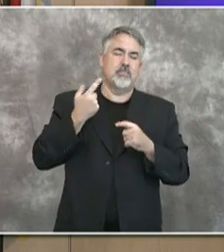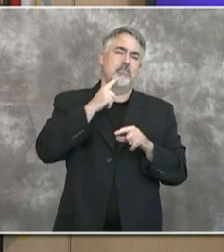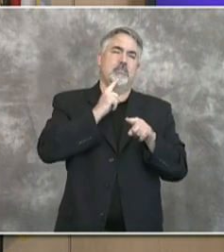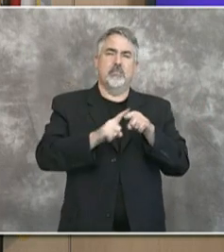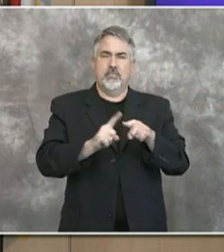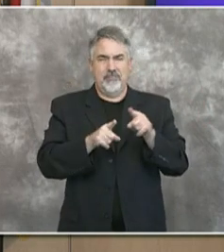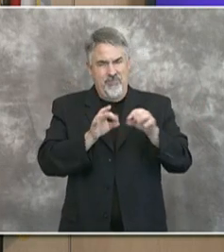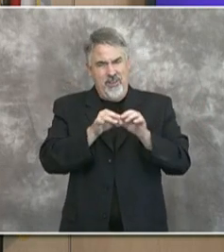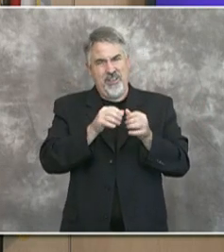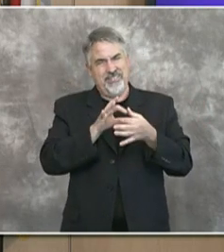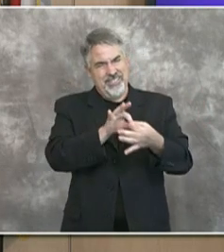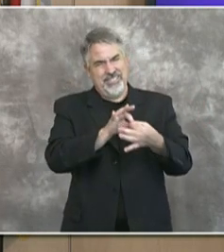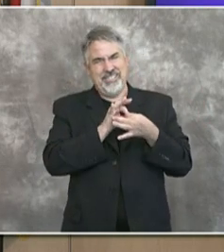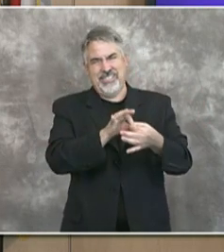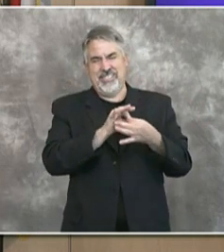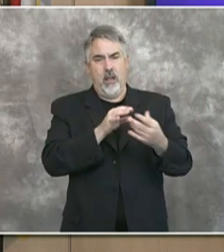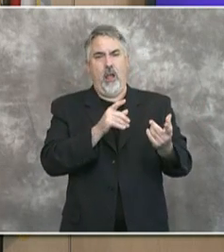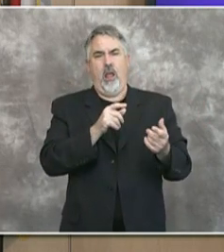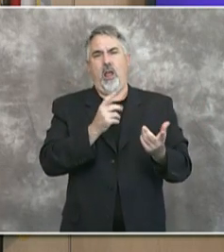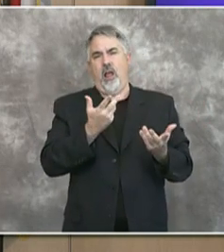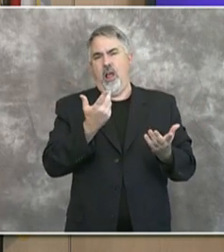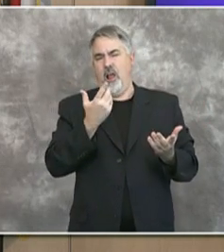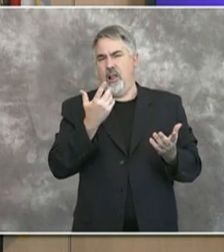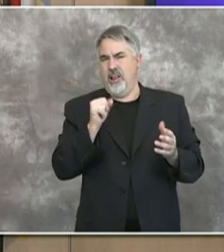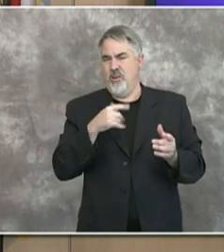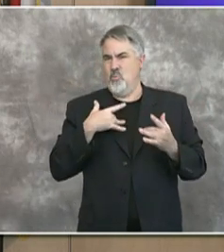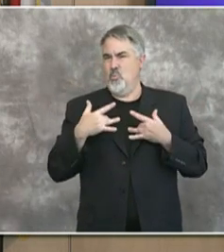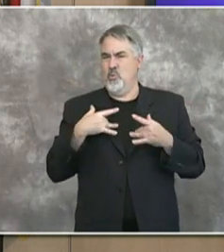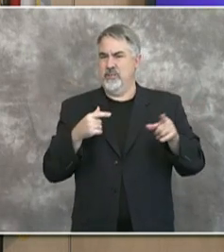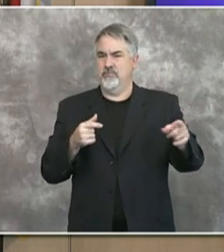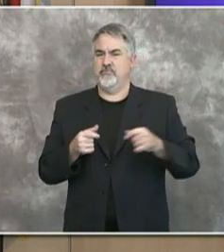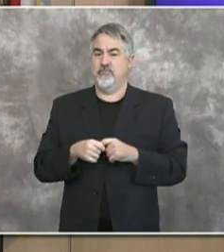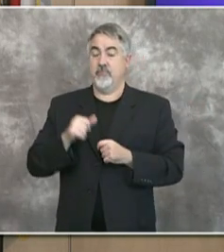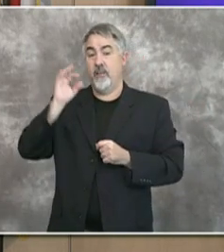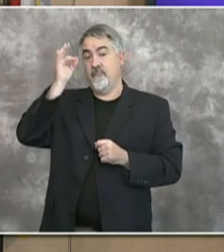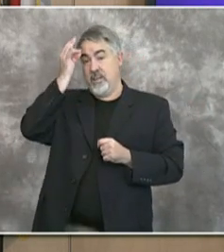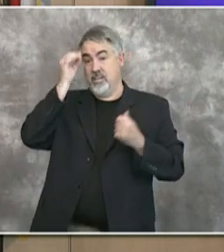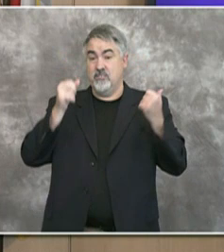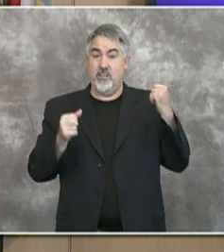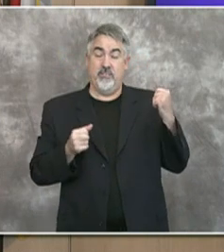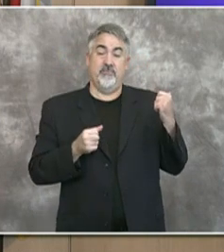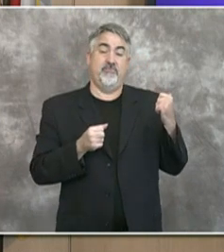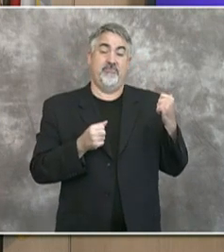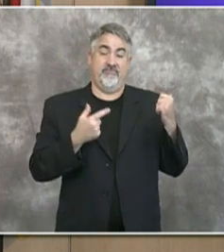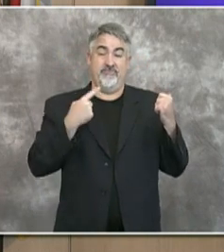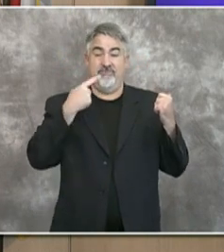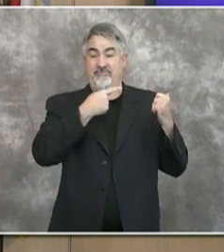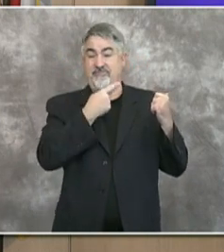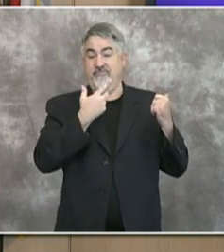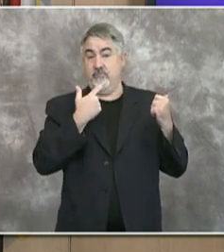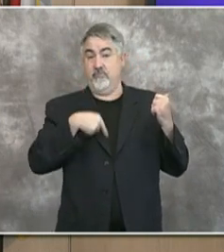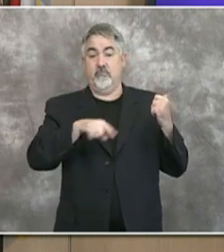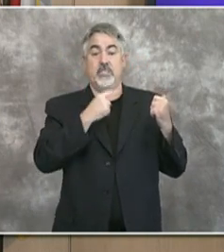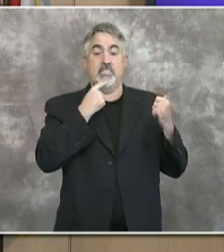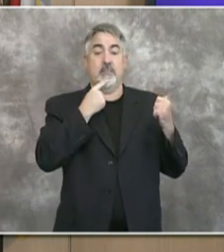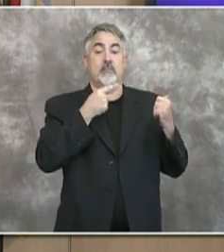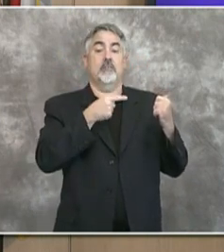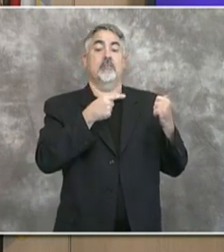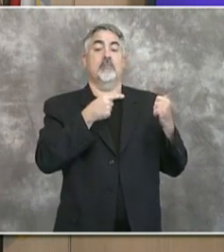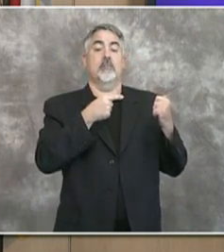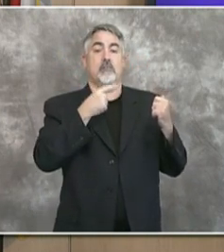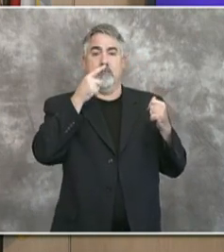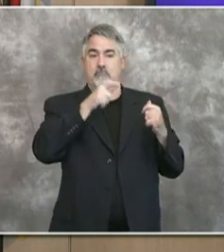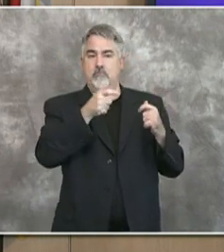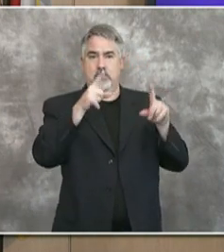in joint requests to the federal government to implement health screenings, ideally temperature checks for everyone crossing the border. We think that this could be an